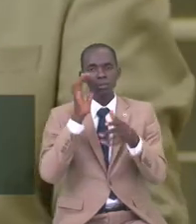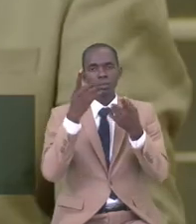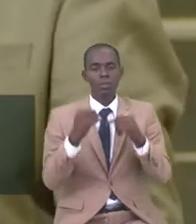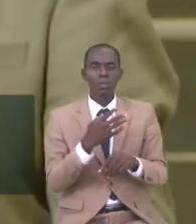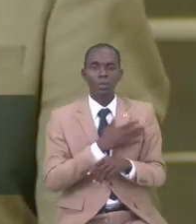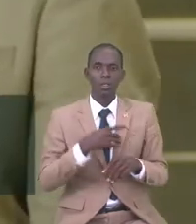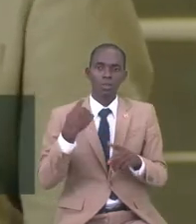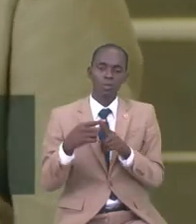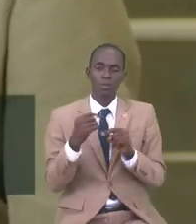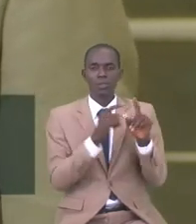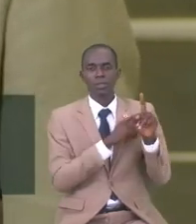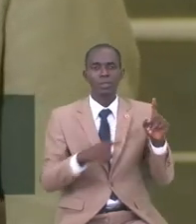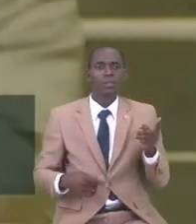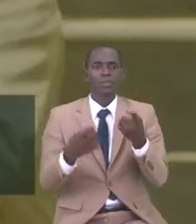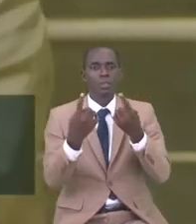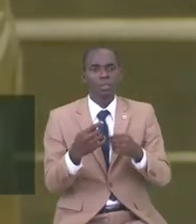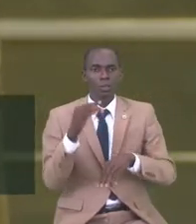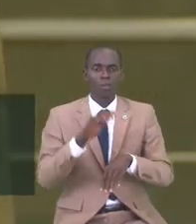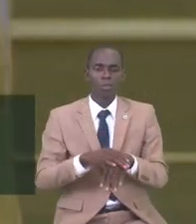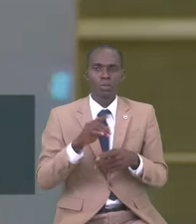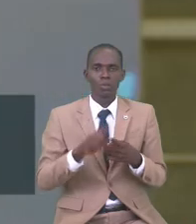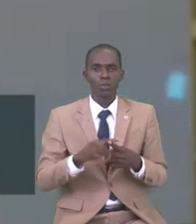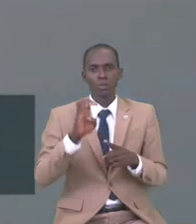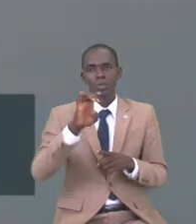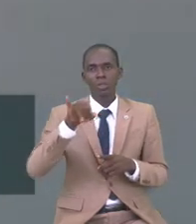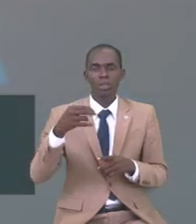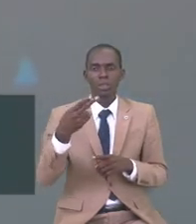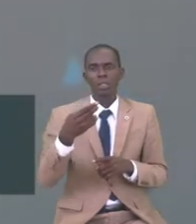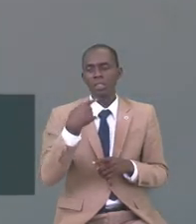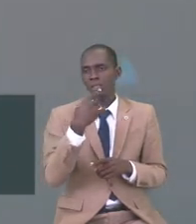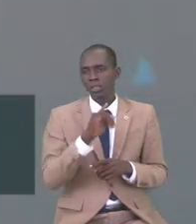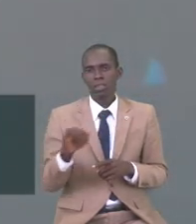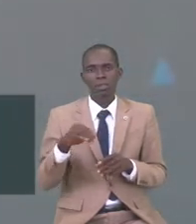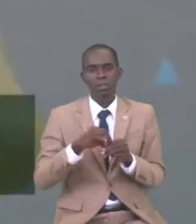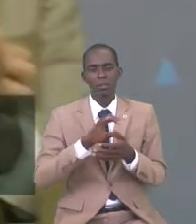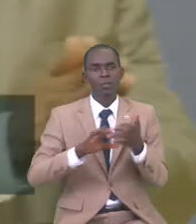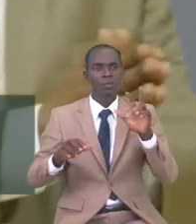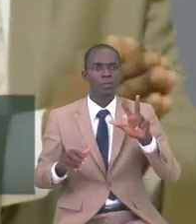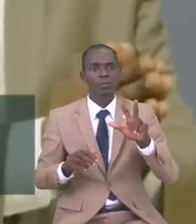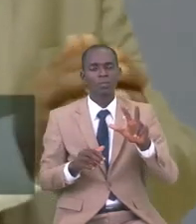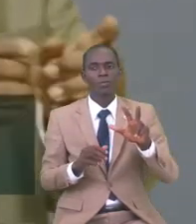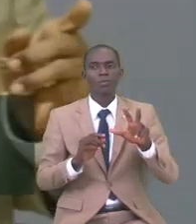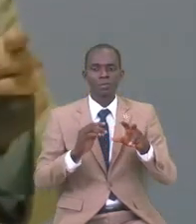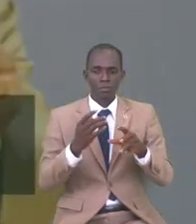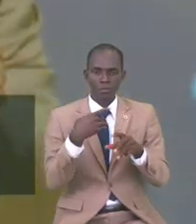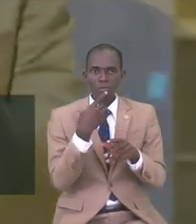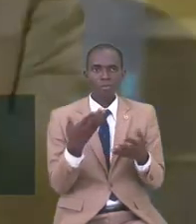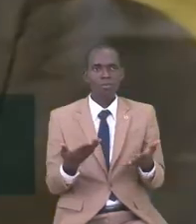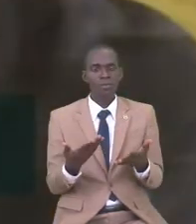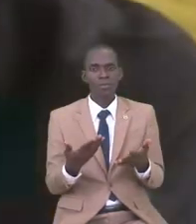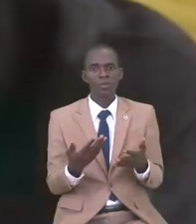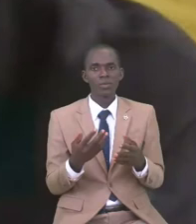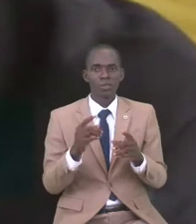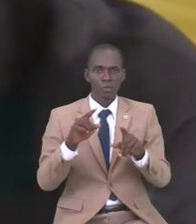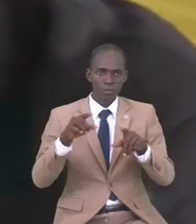Lord came unto him, saying, look at verse 3. In verse 3 it says, over here, get